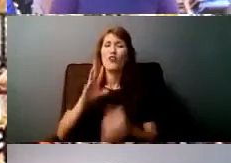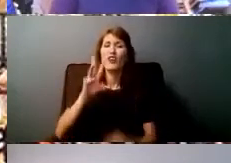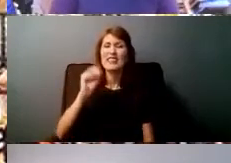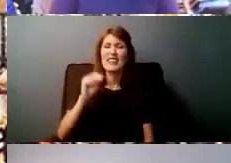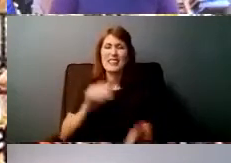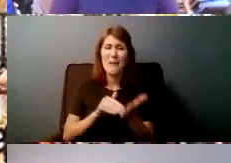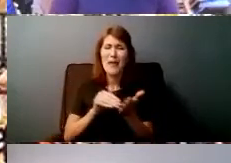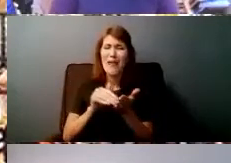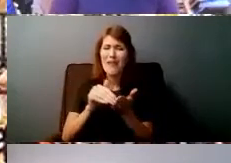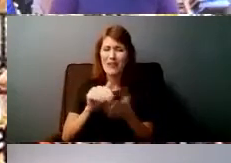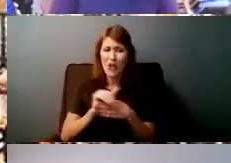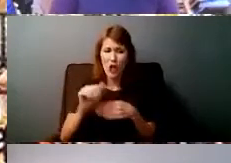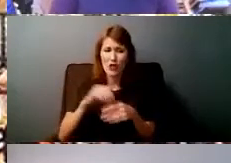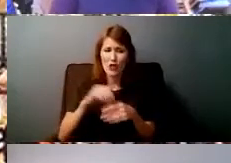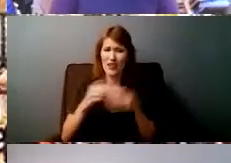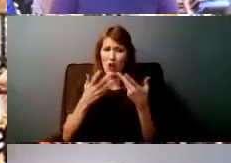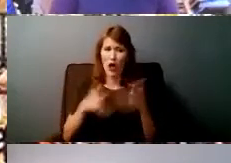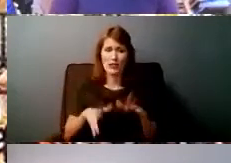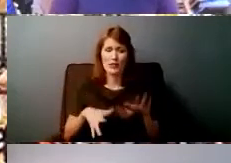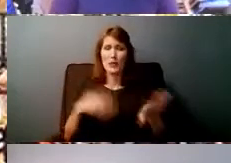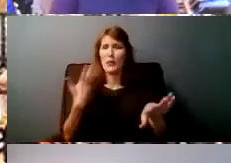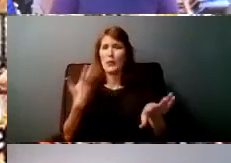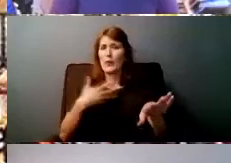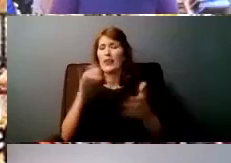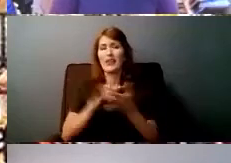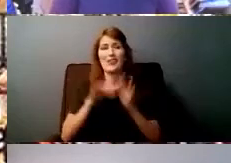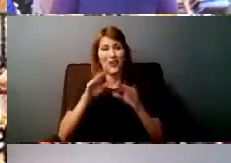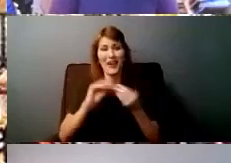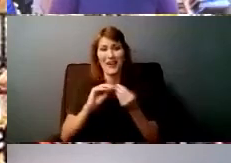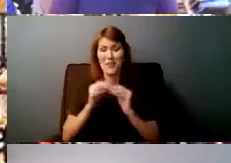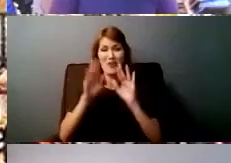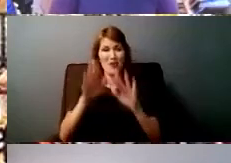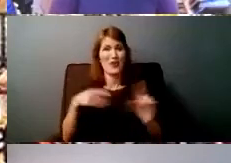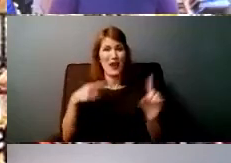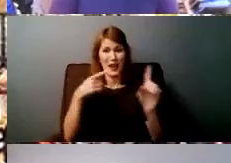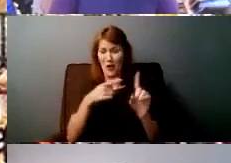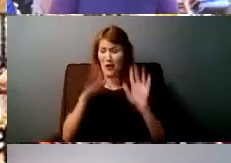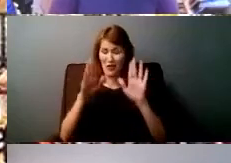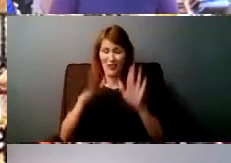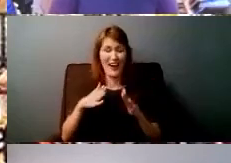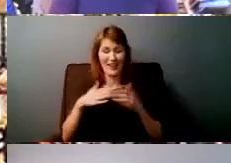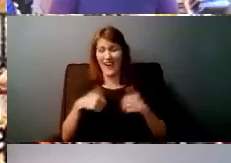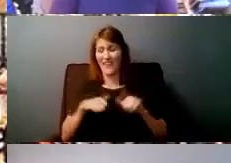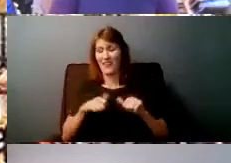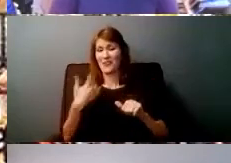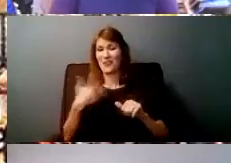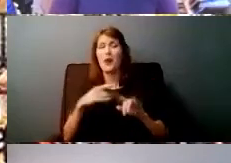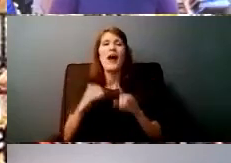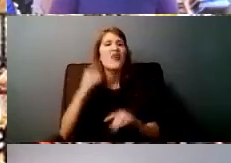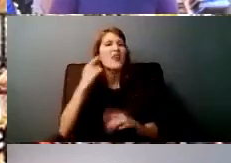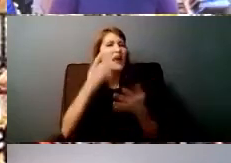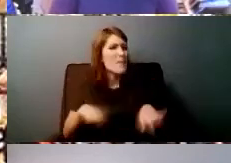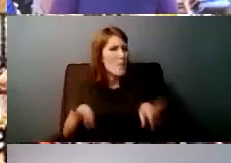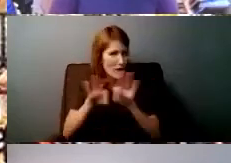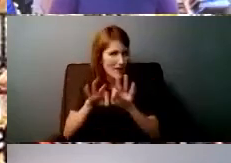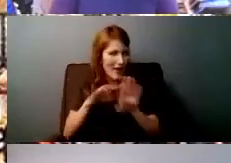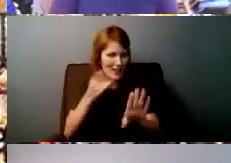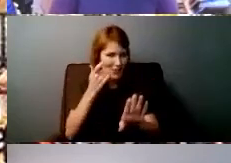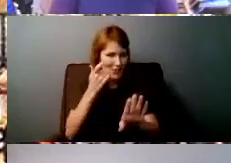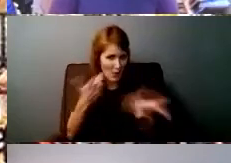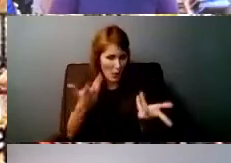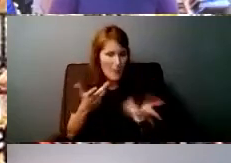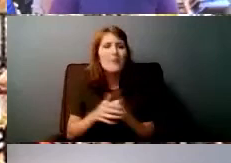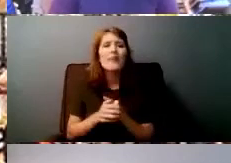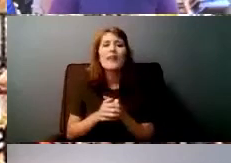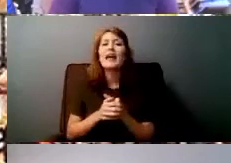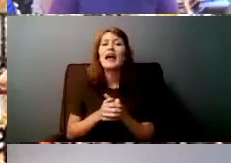number, that's a fantastic goal and a fantastic effort, but I think the important thing and the really interesting thing is every